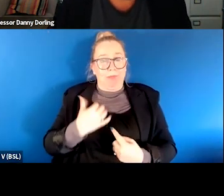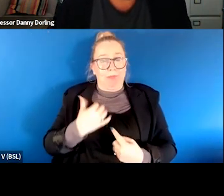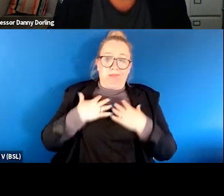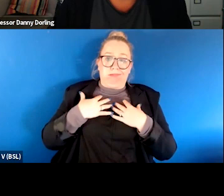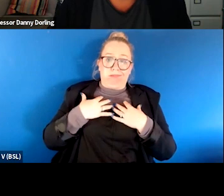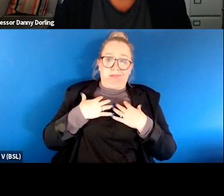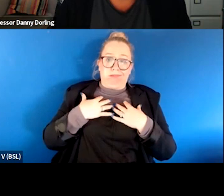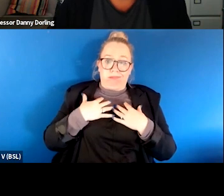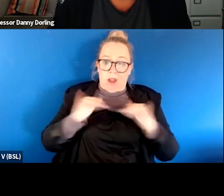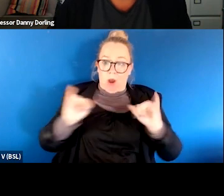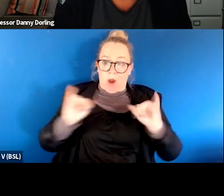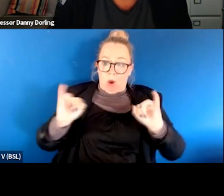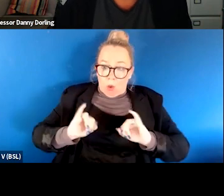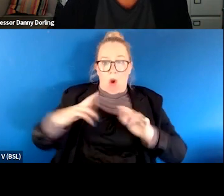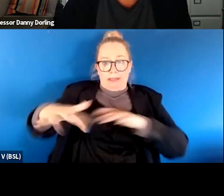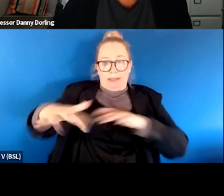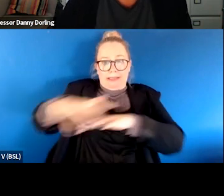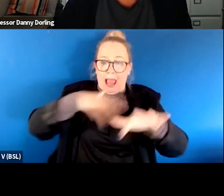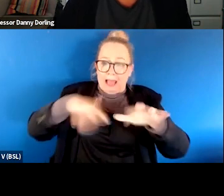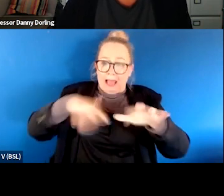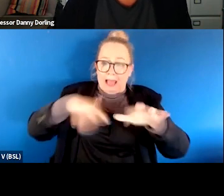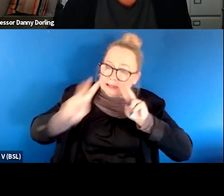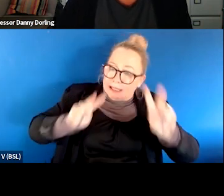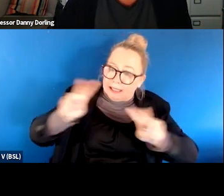many places so often.